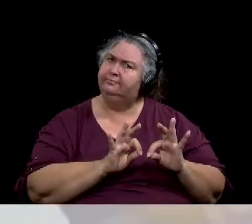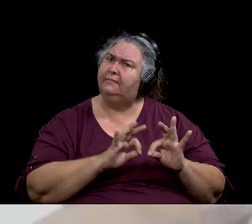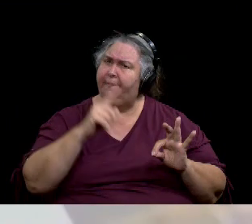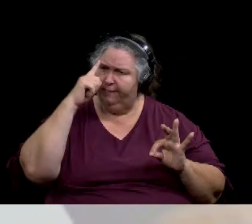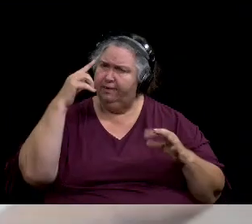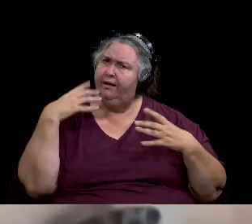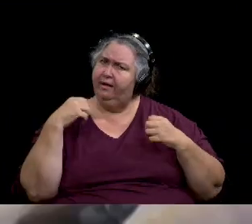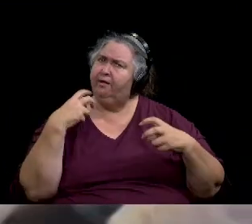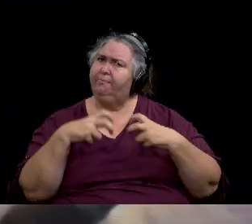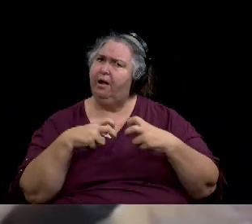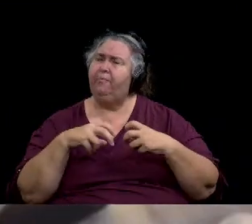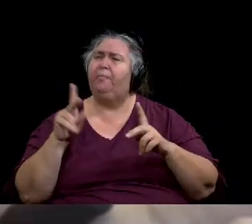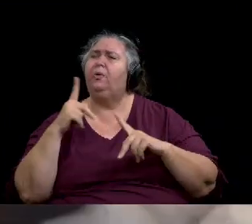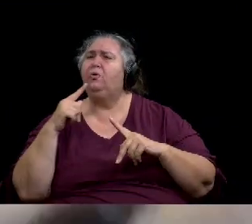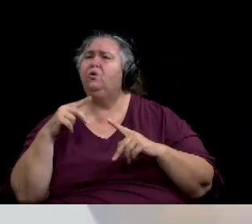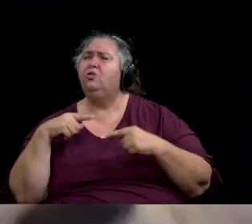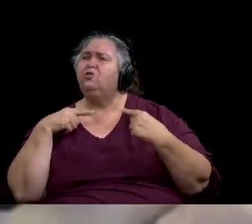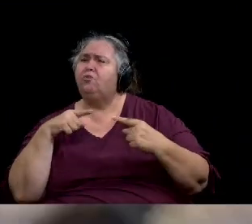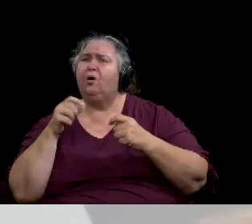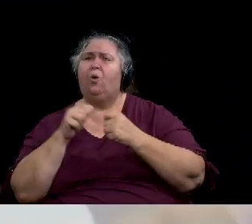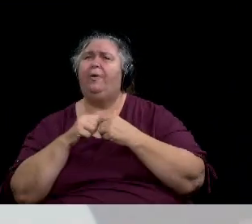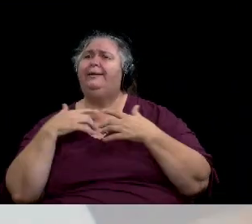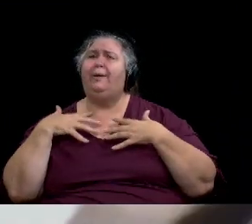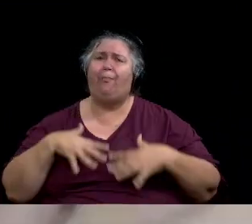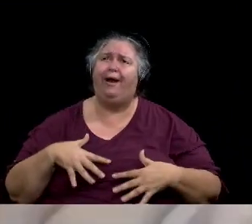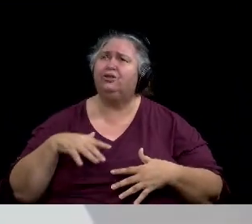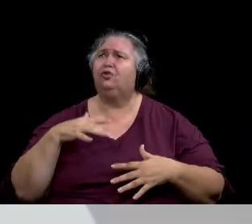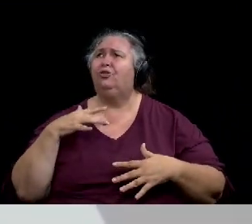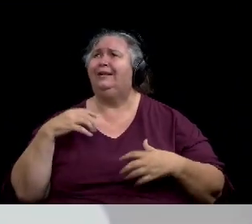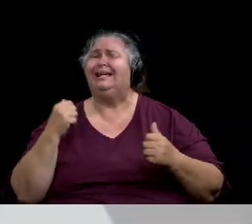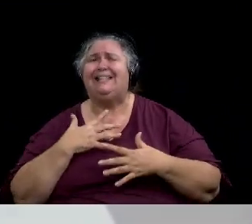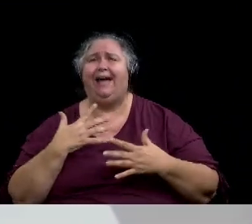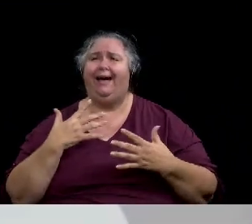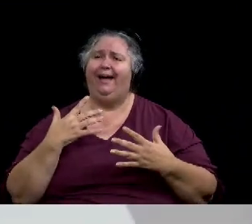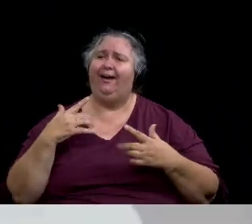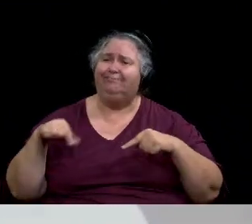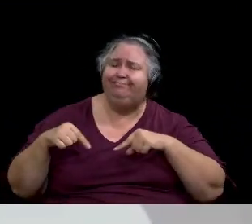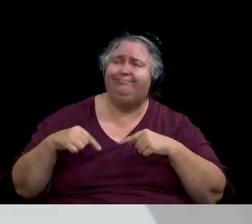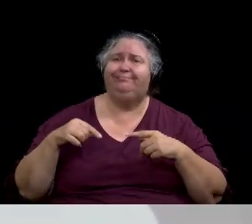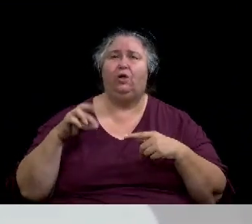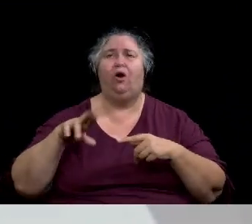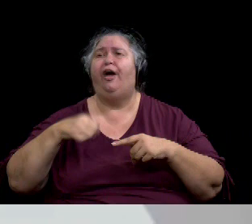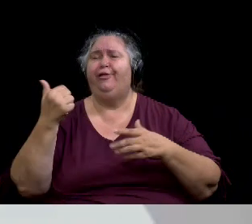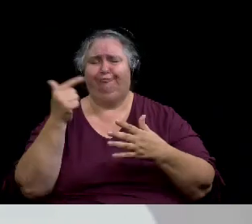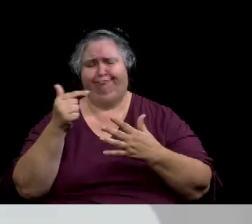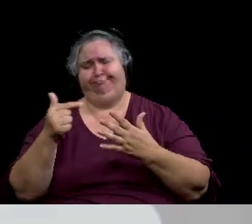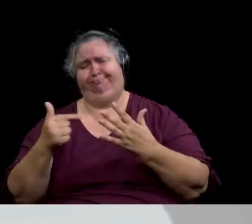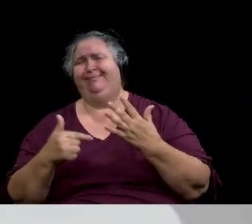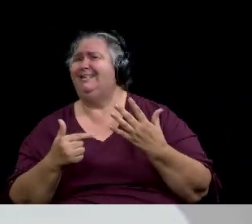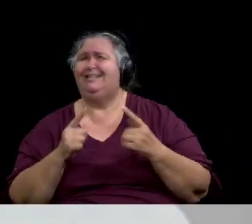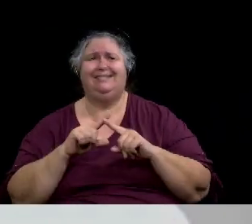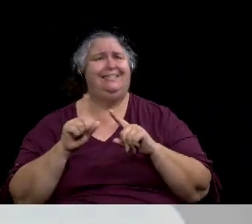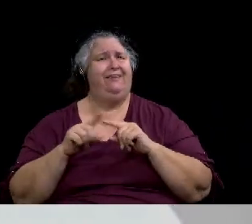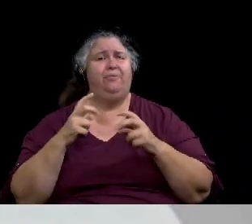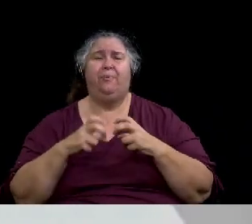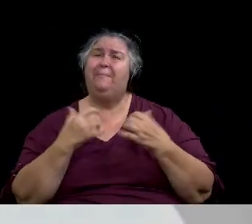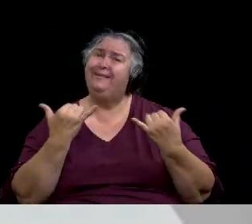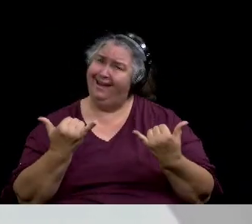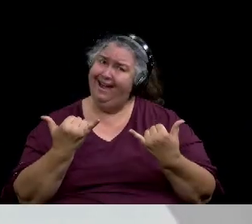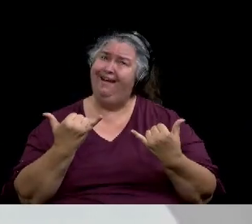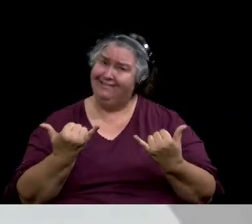people who struggle with depression, anxiety, or any of the variety of other mental health problems. Now is the time to